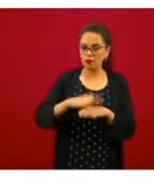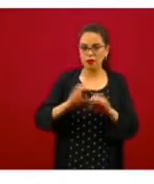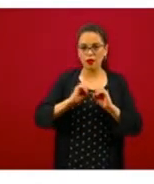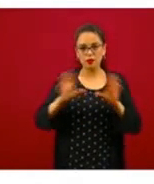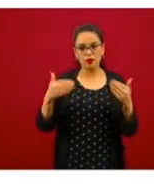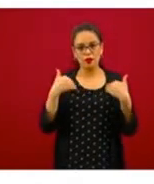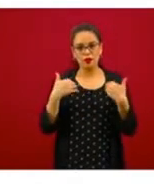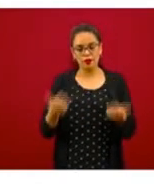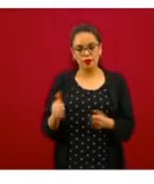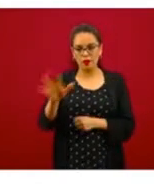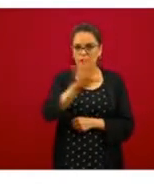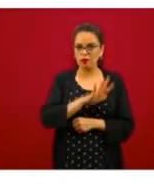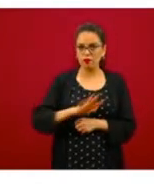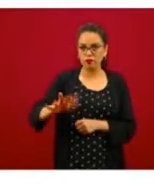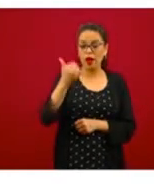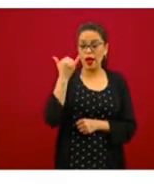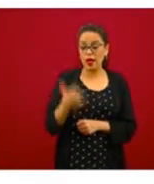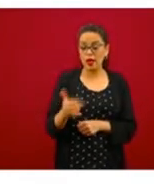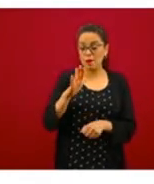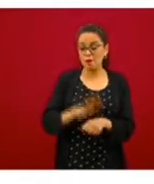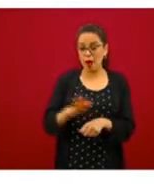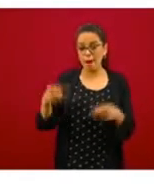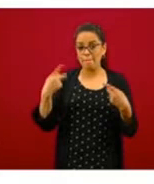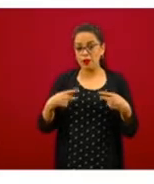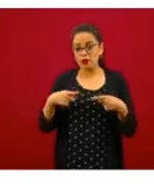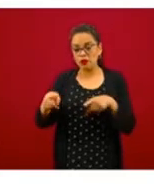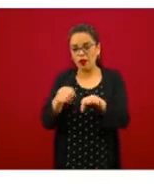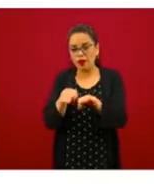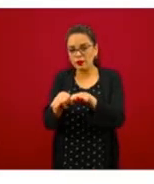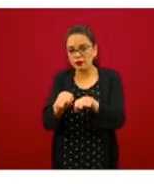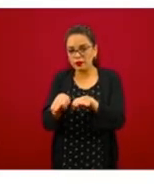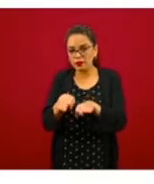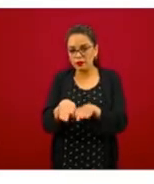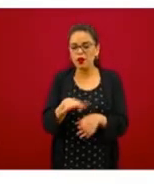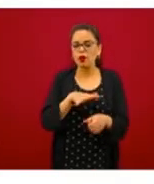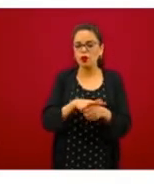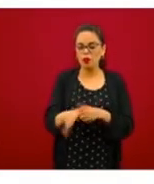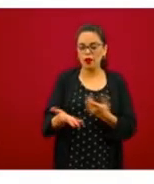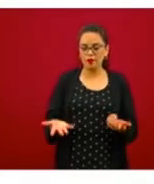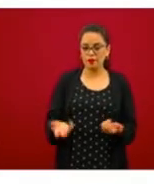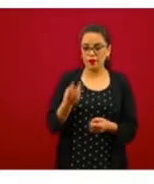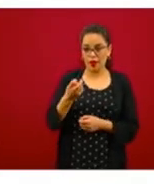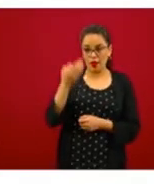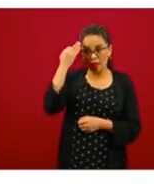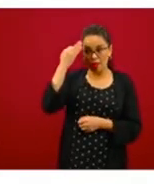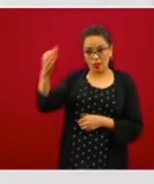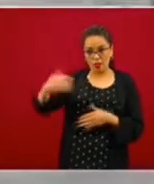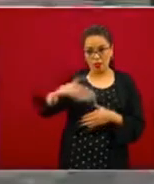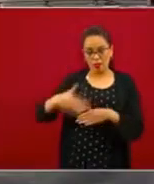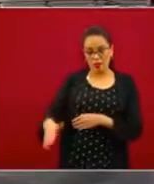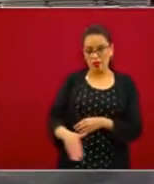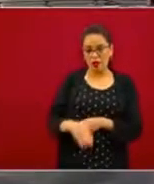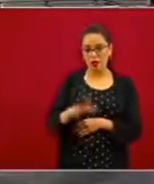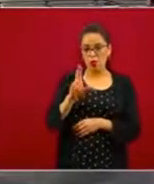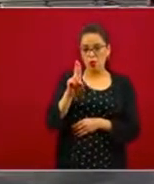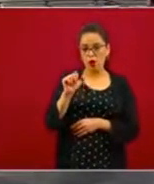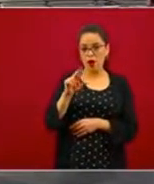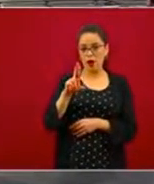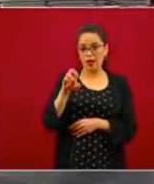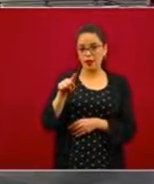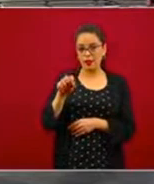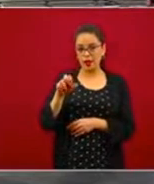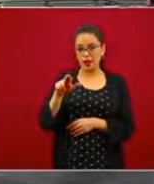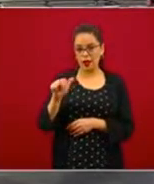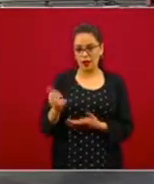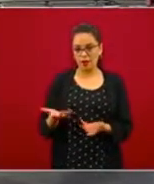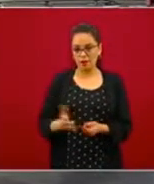explain particularmente en este caso to a the los trabajadores, population, specifically es workers, que which la is cuarentena, si lo vemos that como parte de una